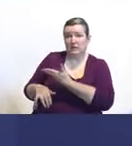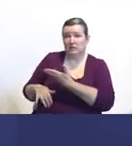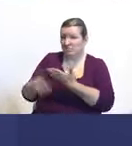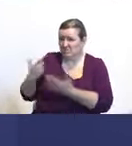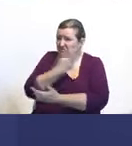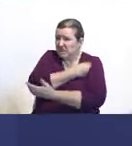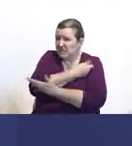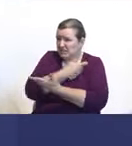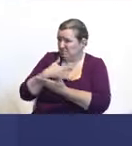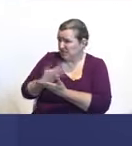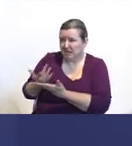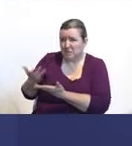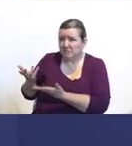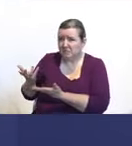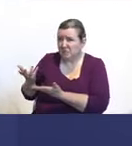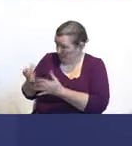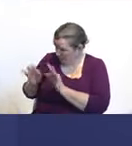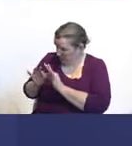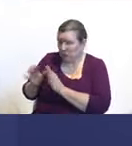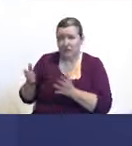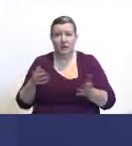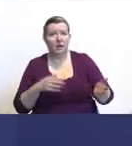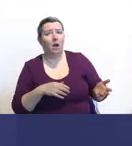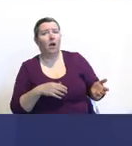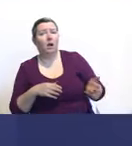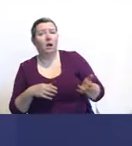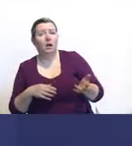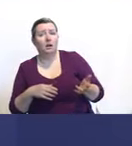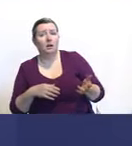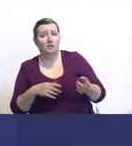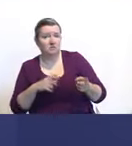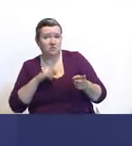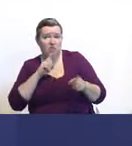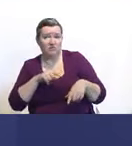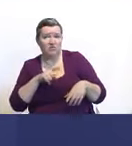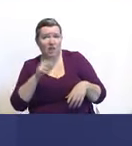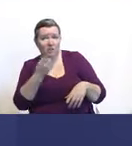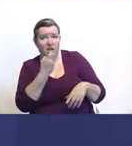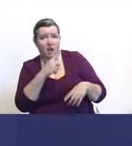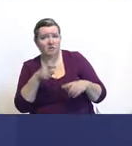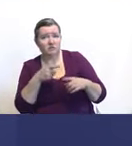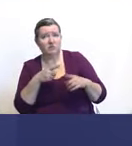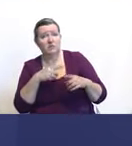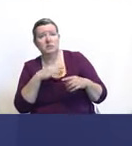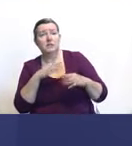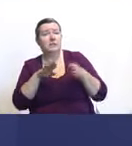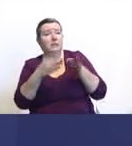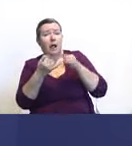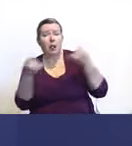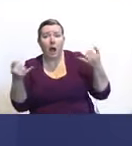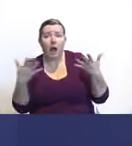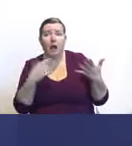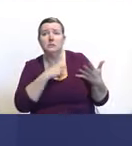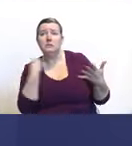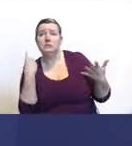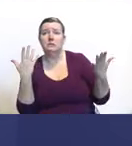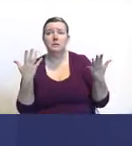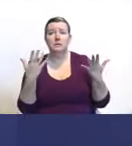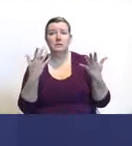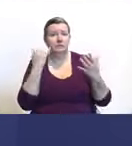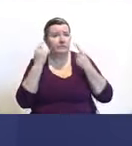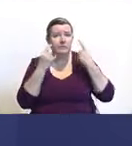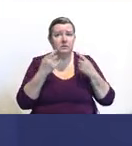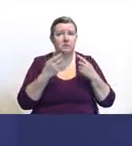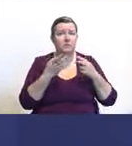obviously this still matters. Yeah, and you sort of answered the question when you asked about the deaths. We still see